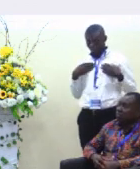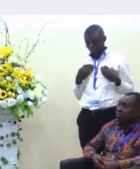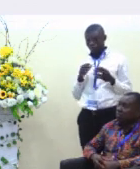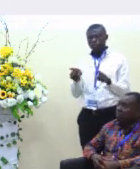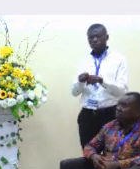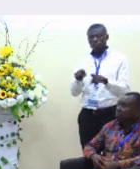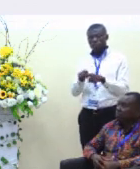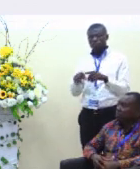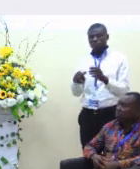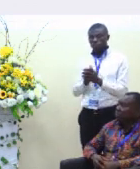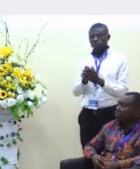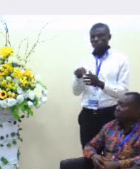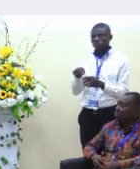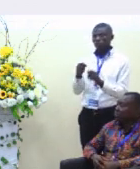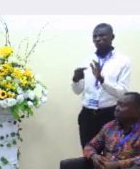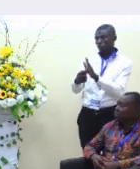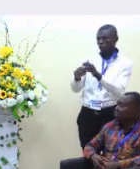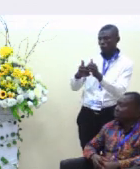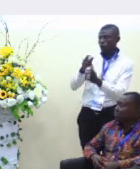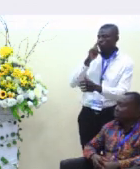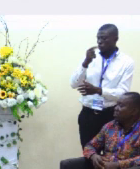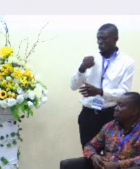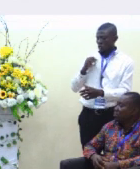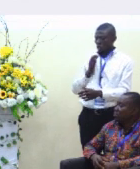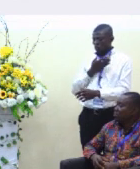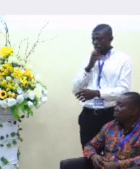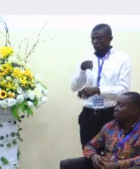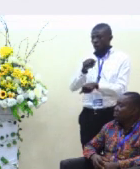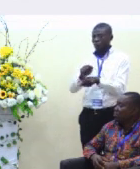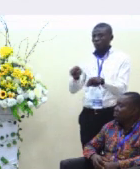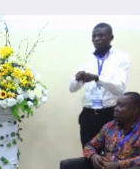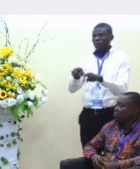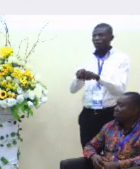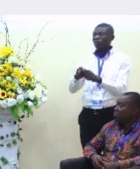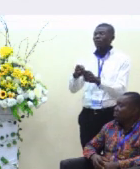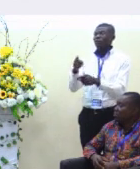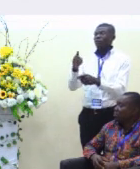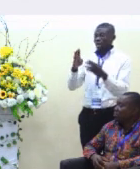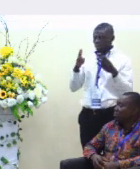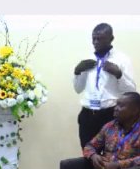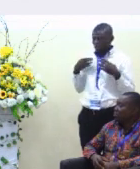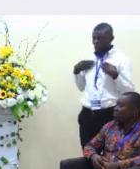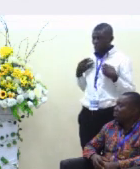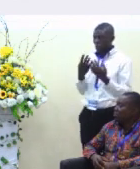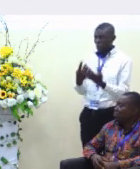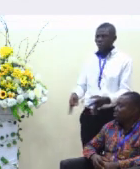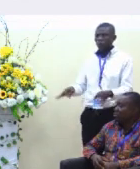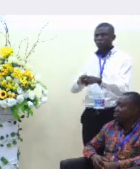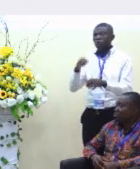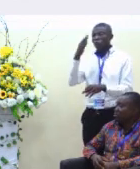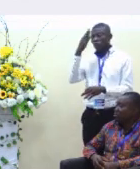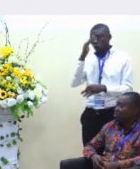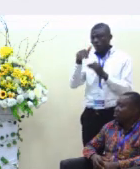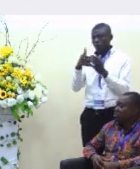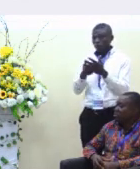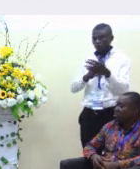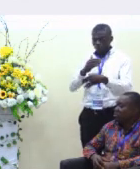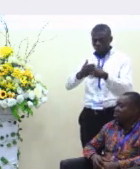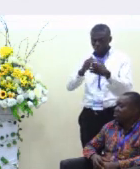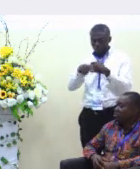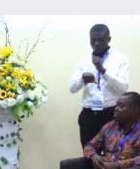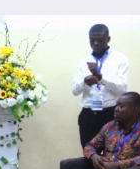they all own. They show ownership of it, and acceptability is very, very, very high because of this